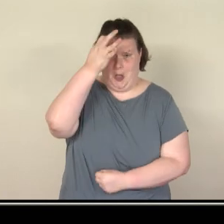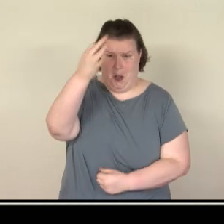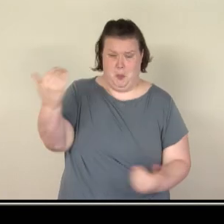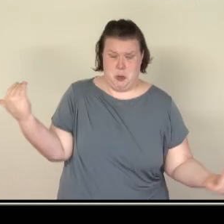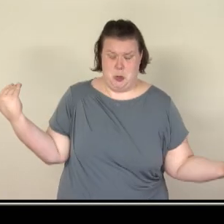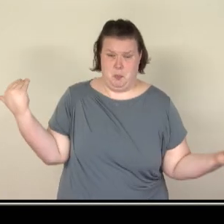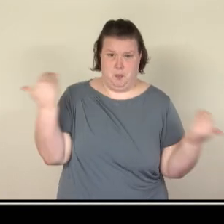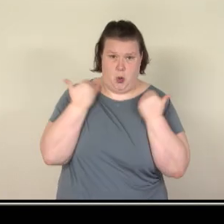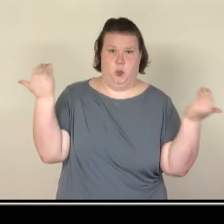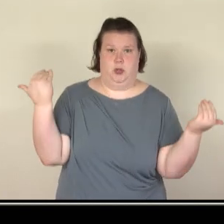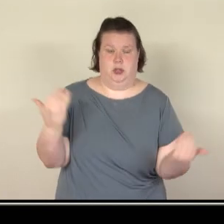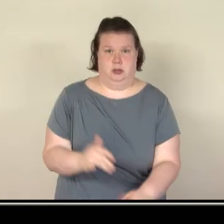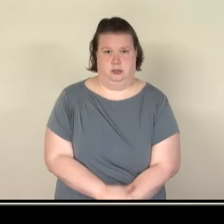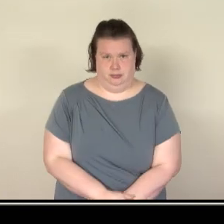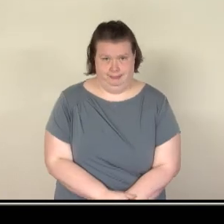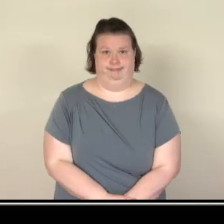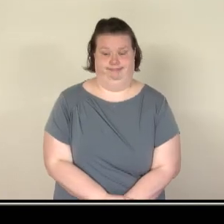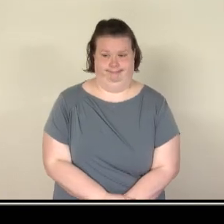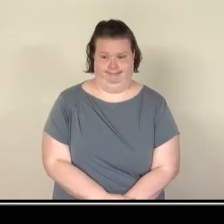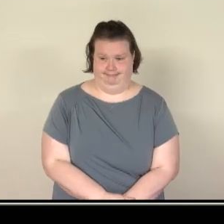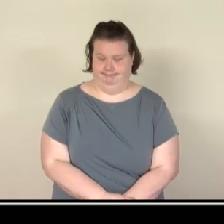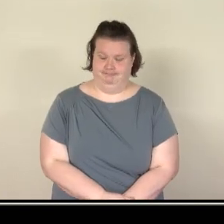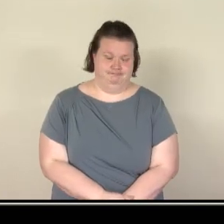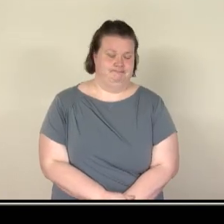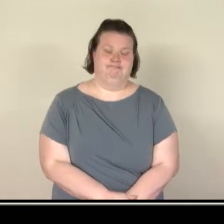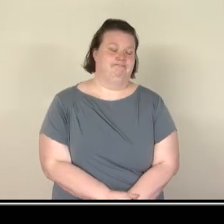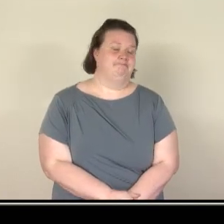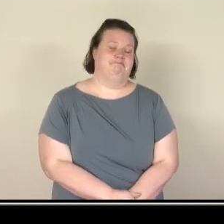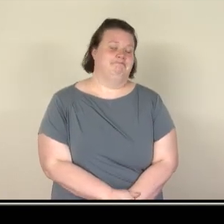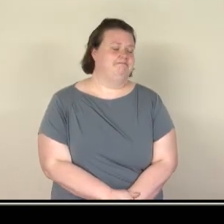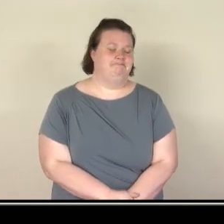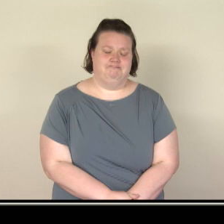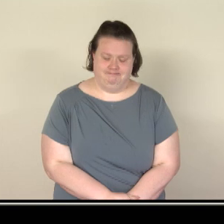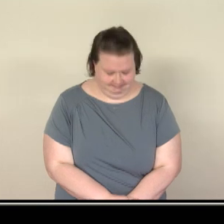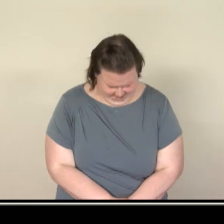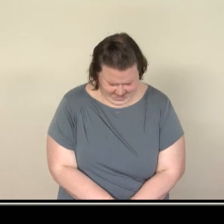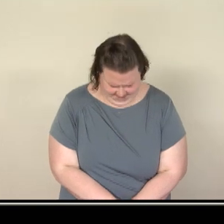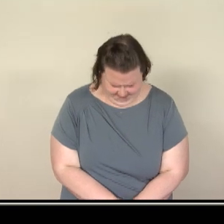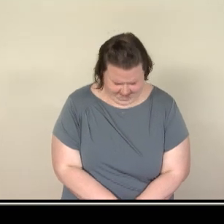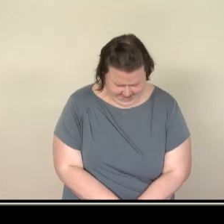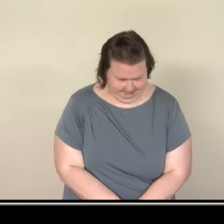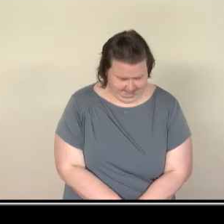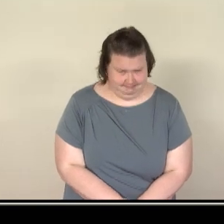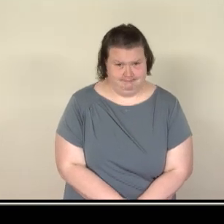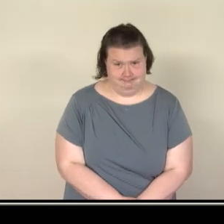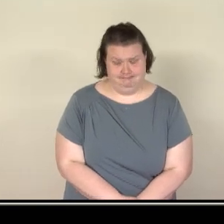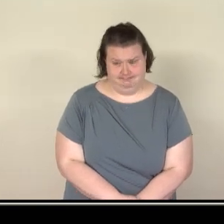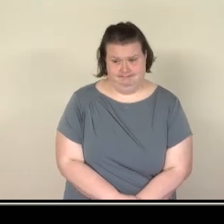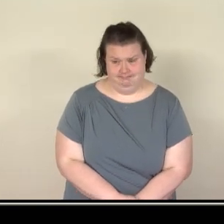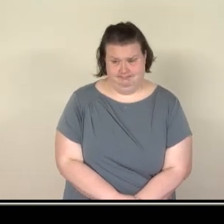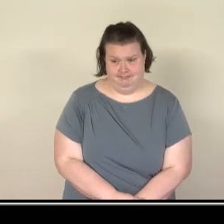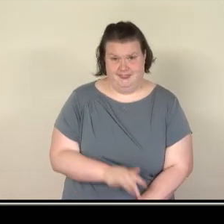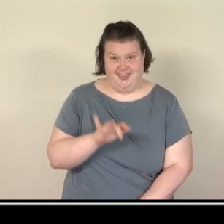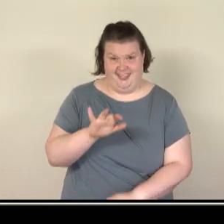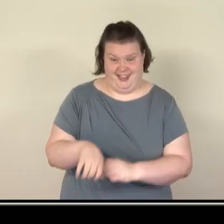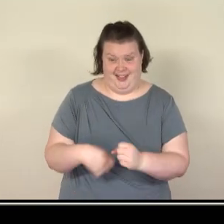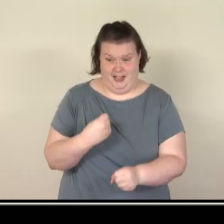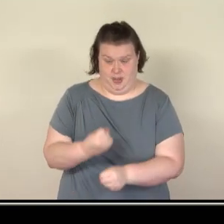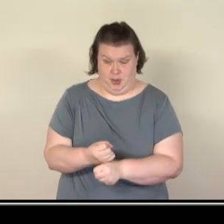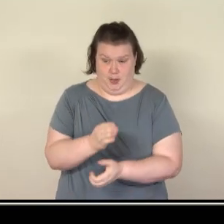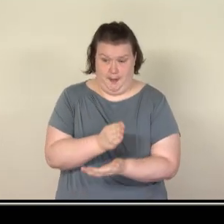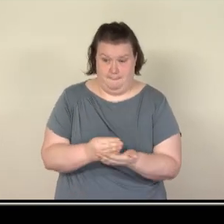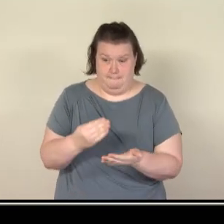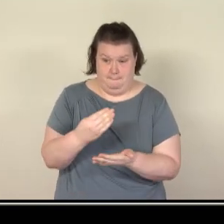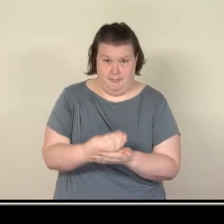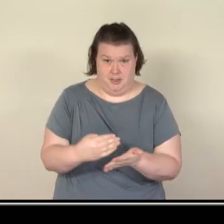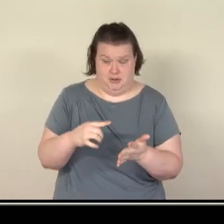Just because it's just, we did it, that year they moved the budget in